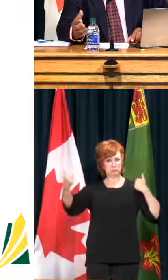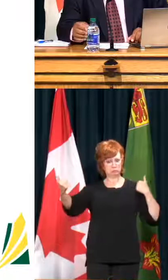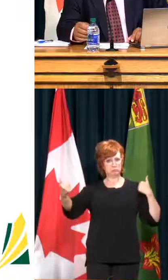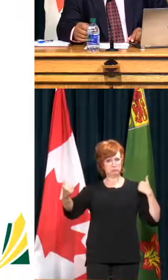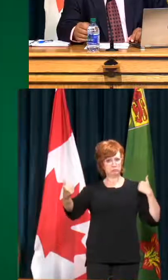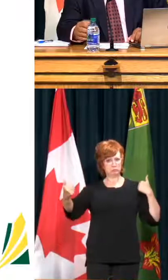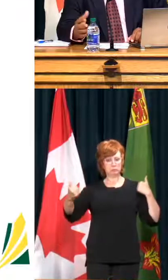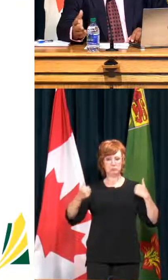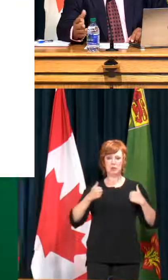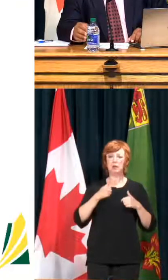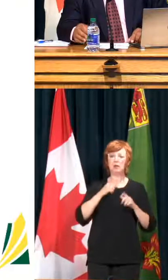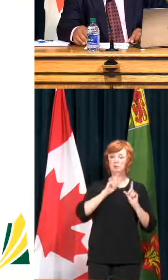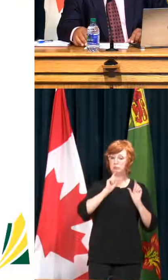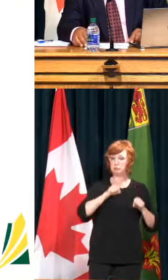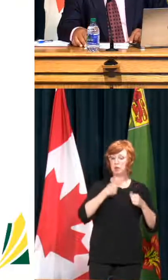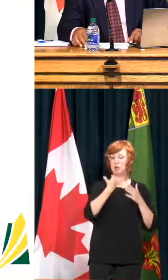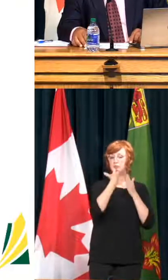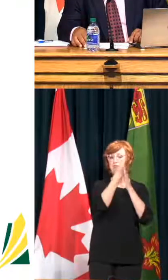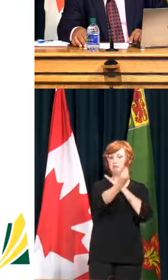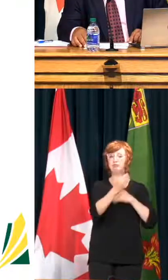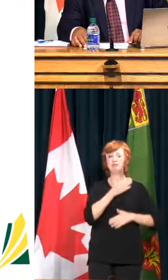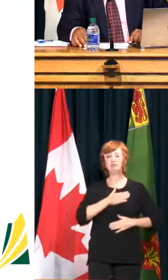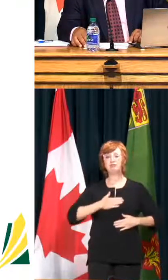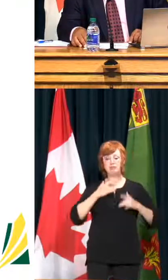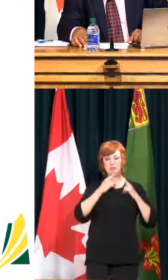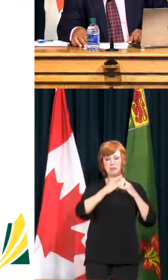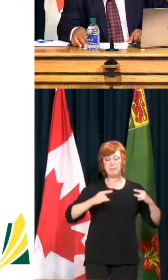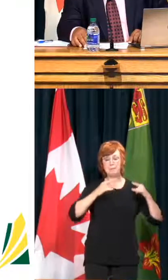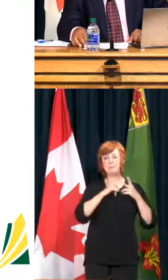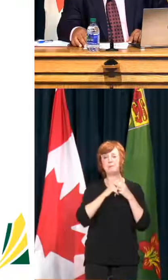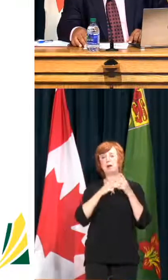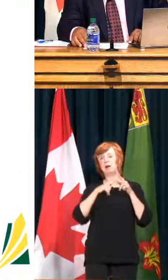enjoy camping and recreation outdoors as well.